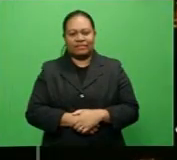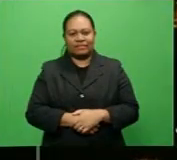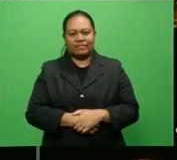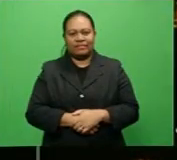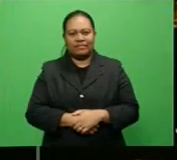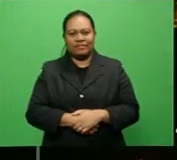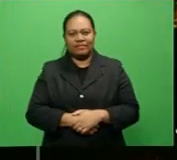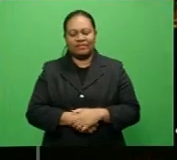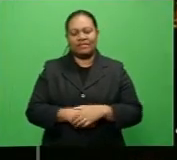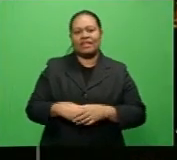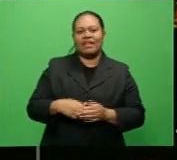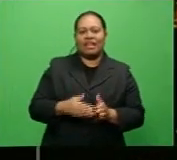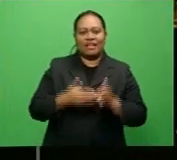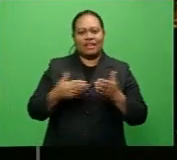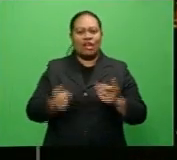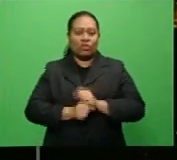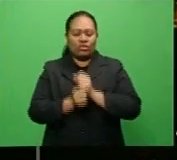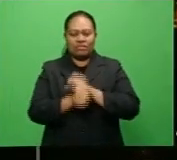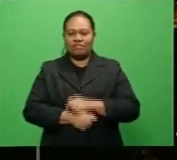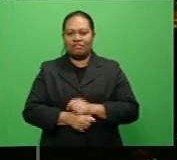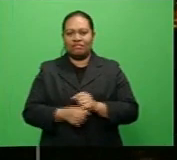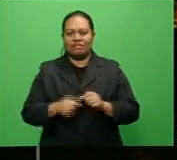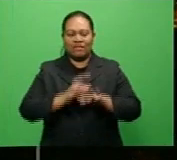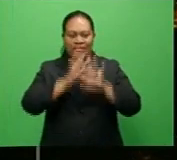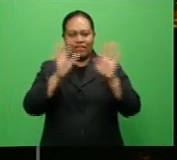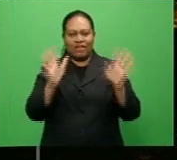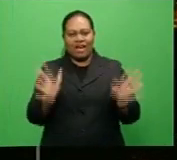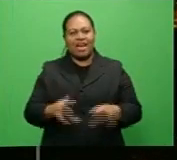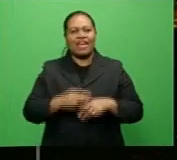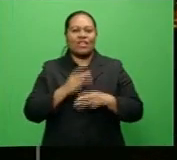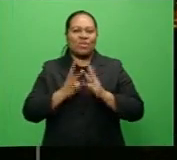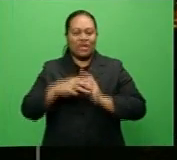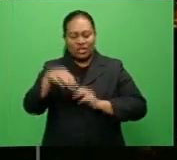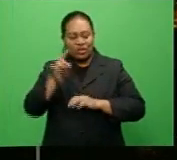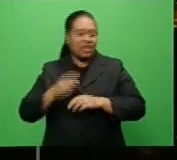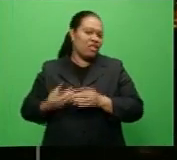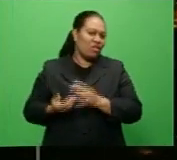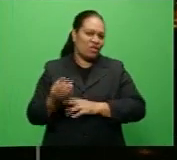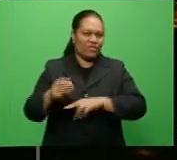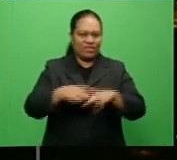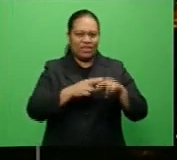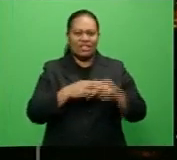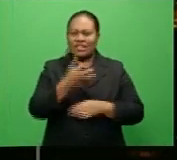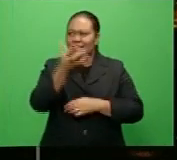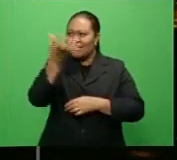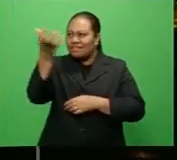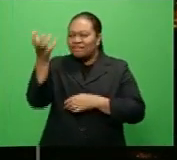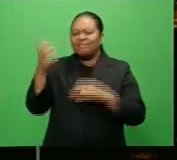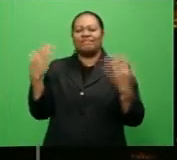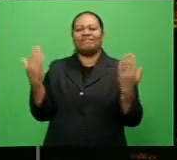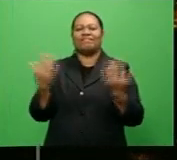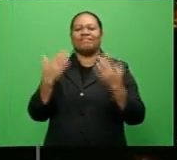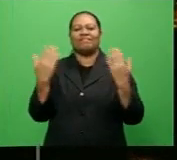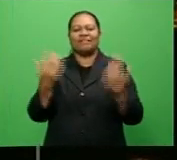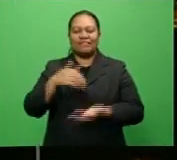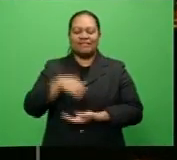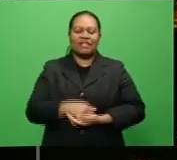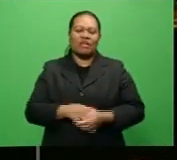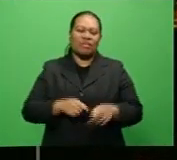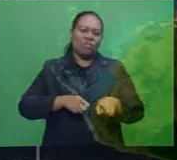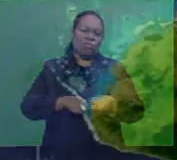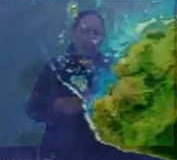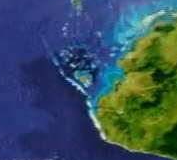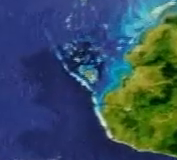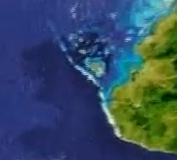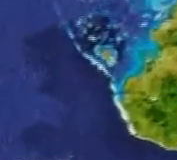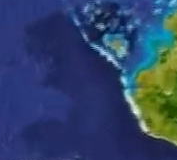In weather, generally fine weather prevailed over most of Fiji today. Cool and cloudy conditions over the Central Division. A quick look at the